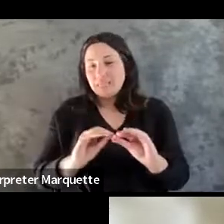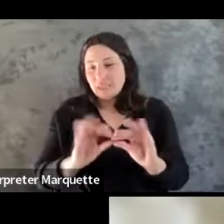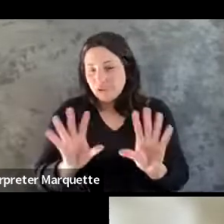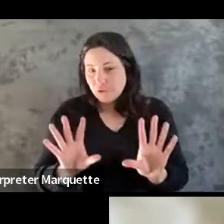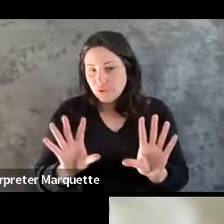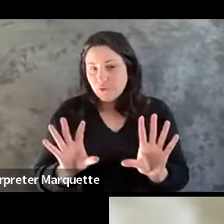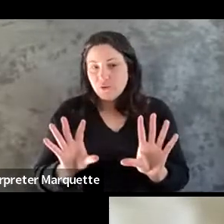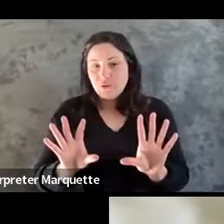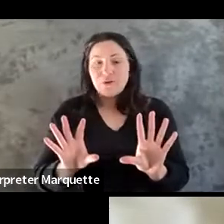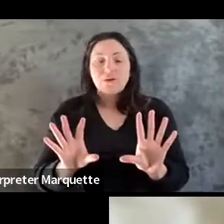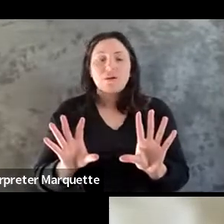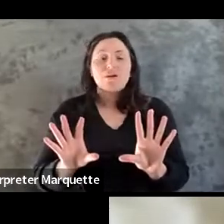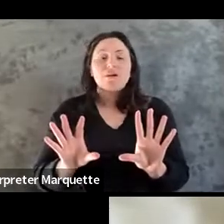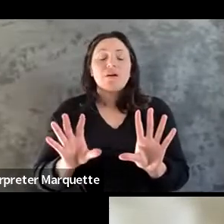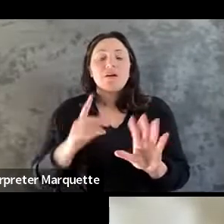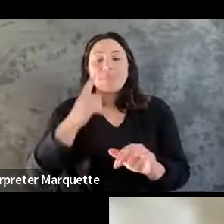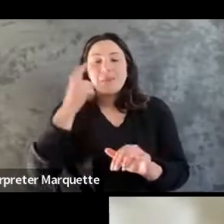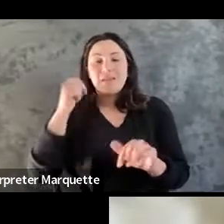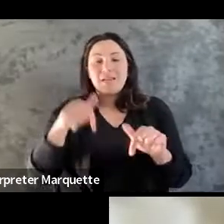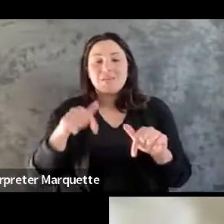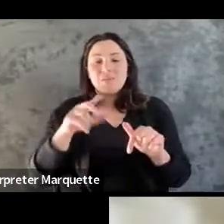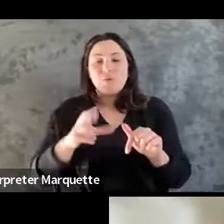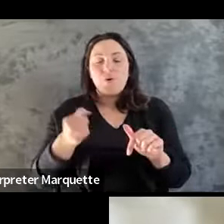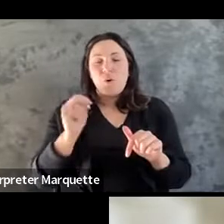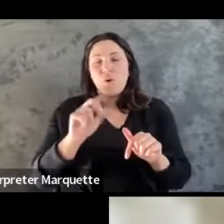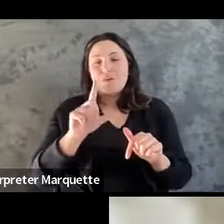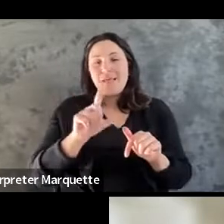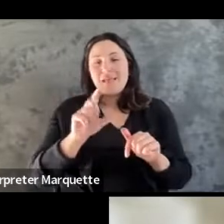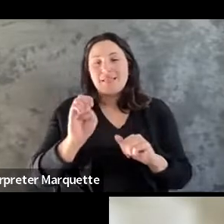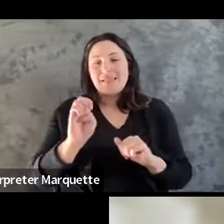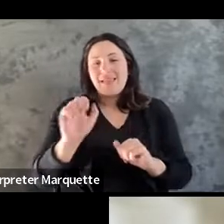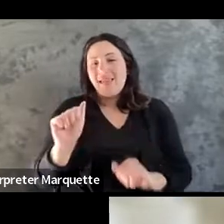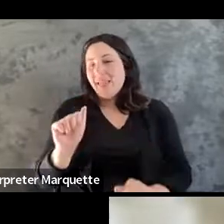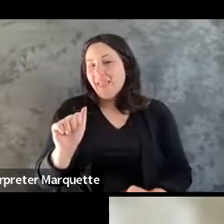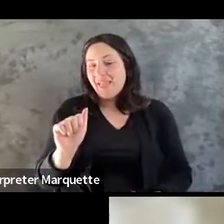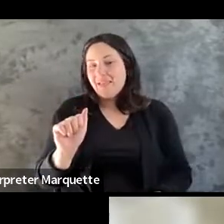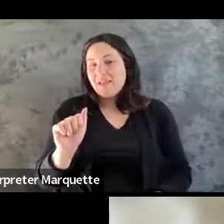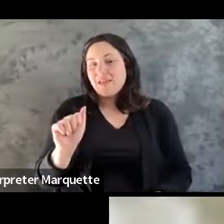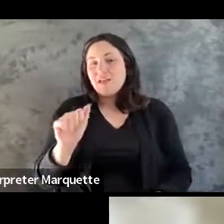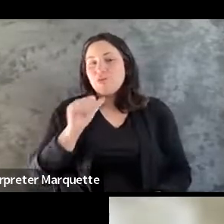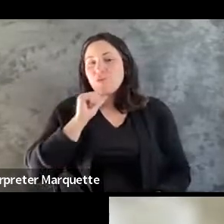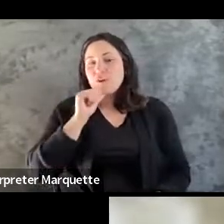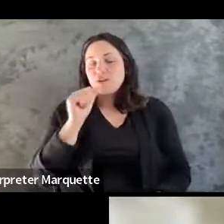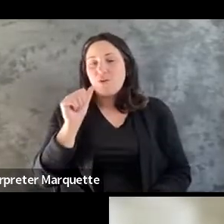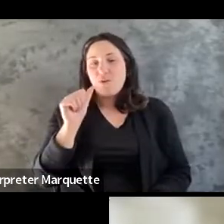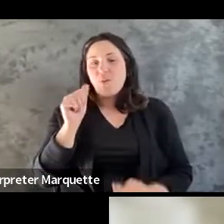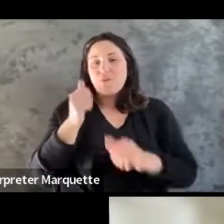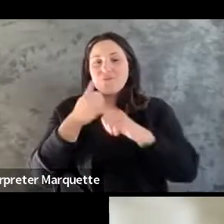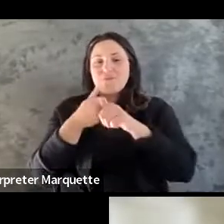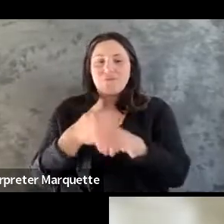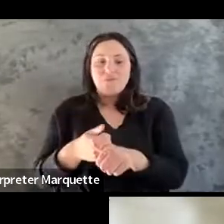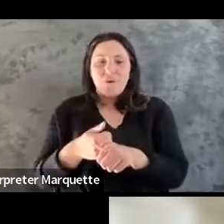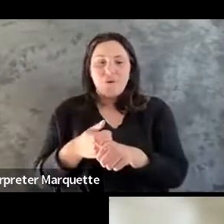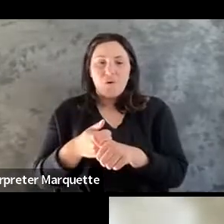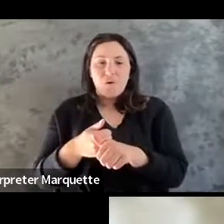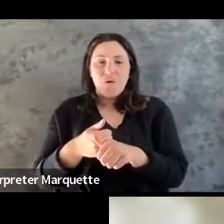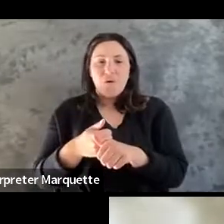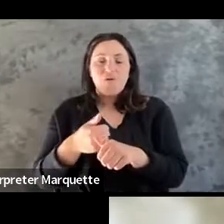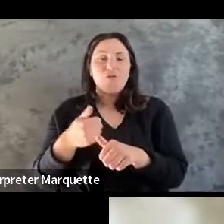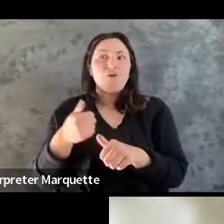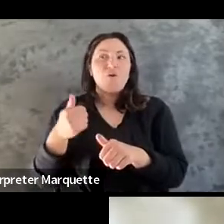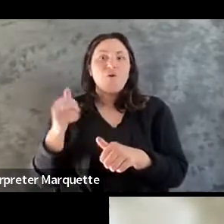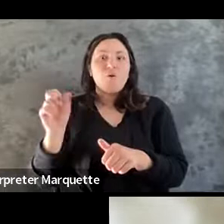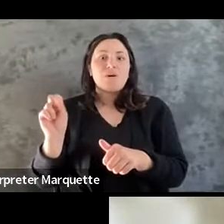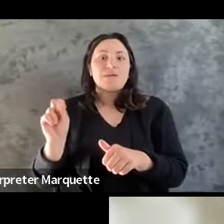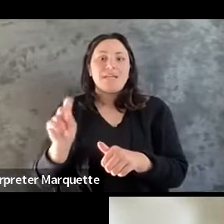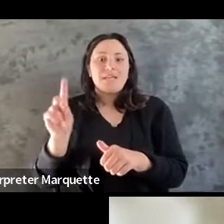that because we're our own LEA, we don't necessarily follow the directives of San Diego Unified